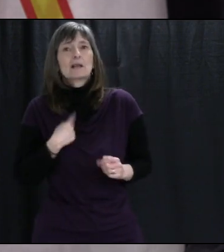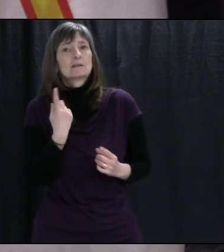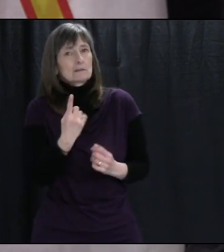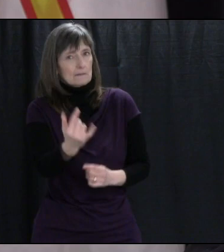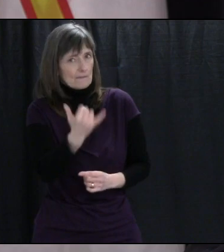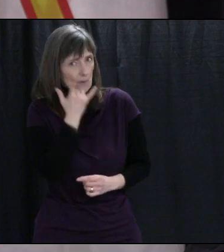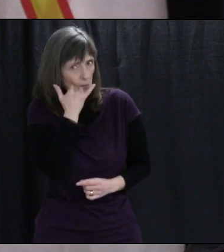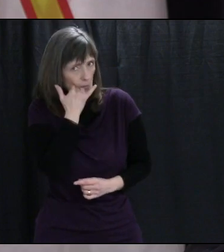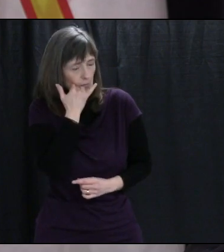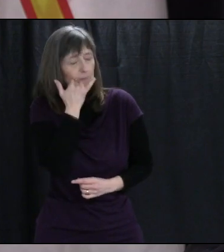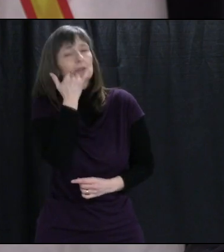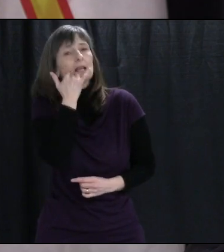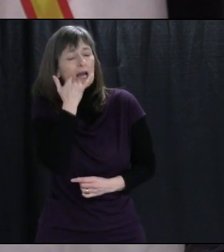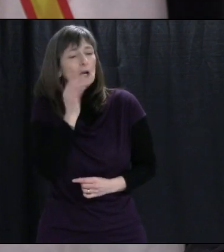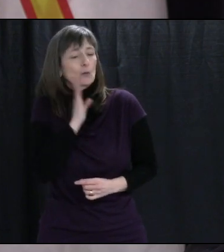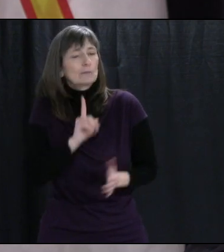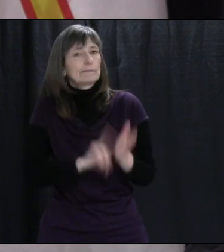that.